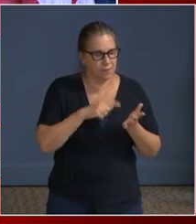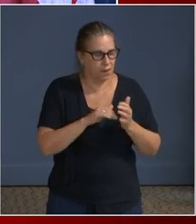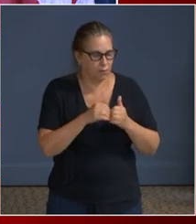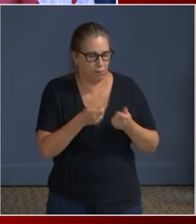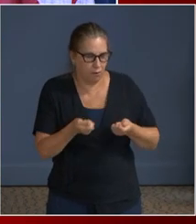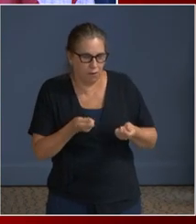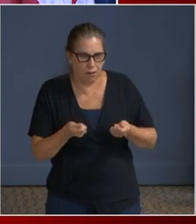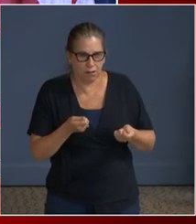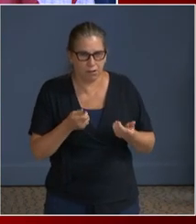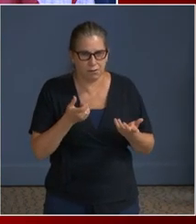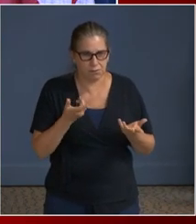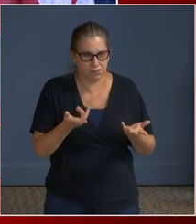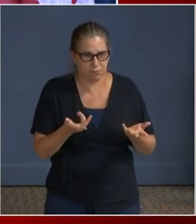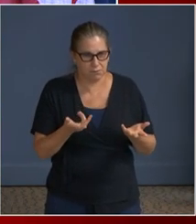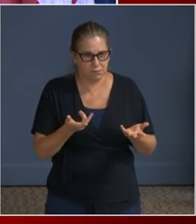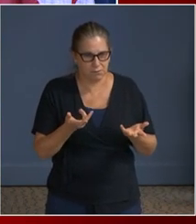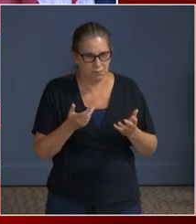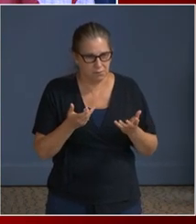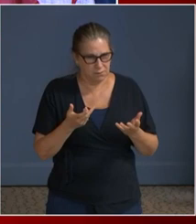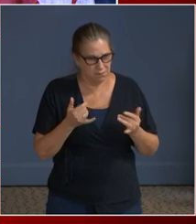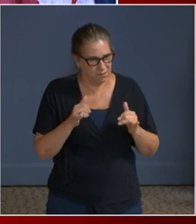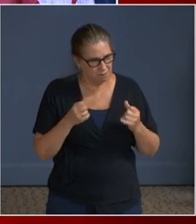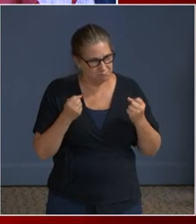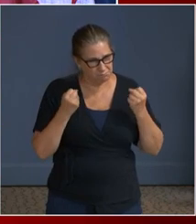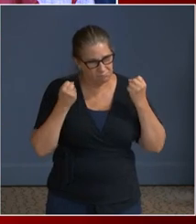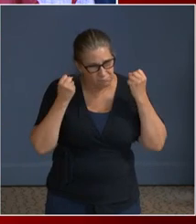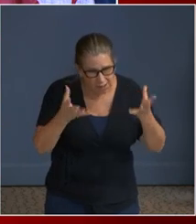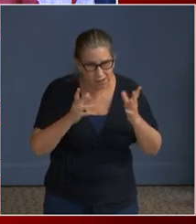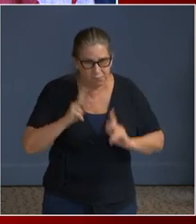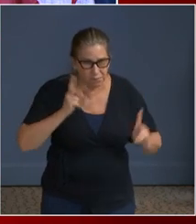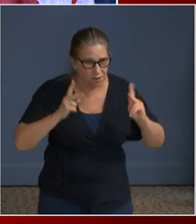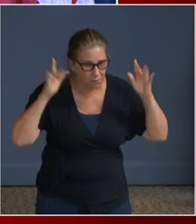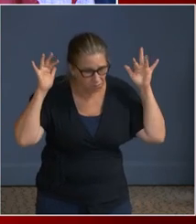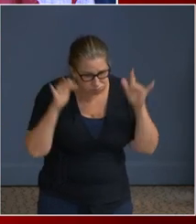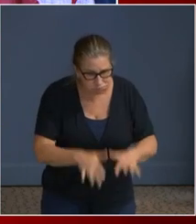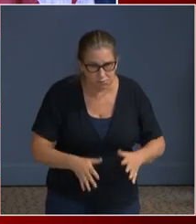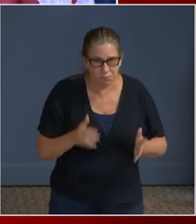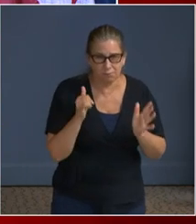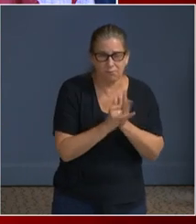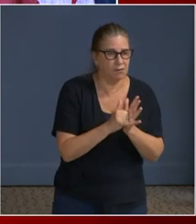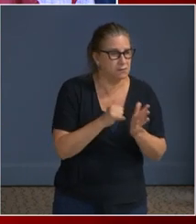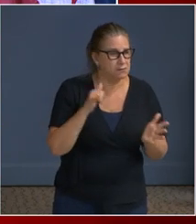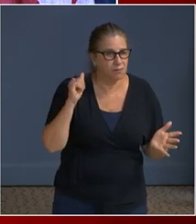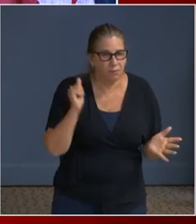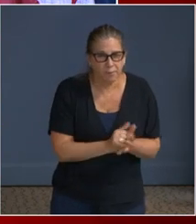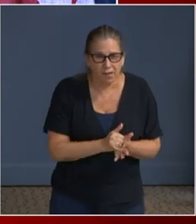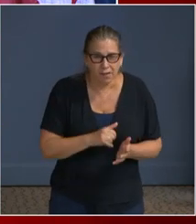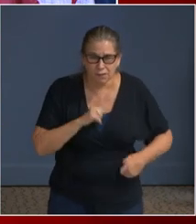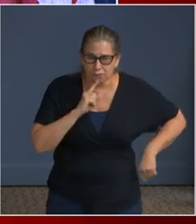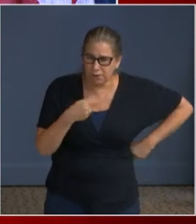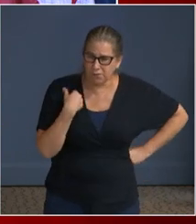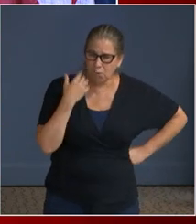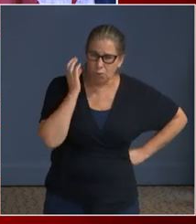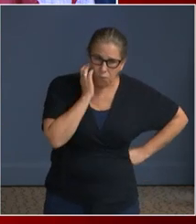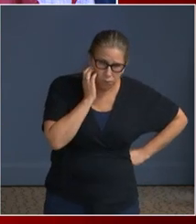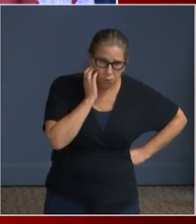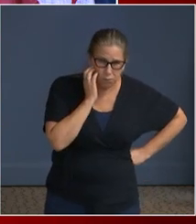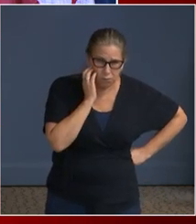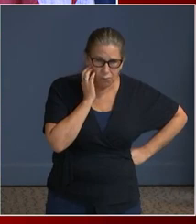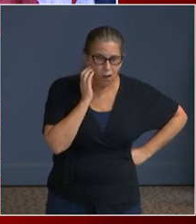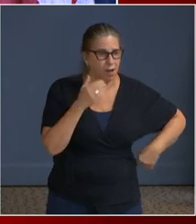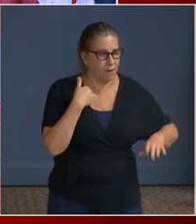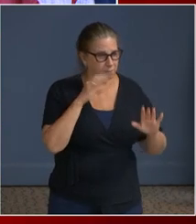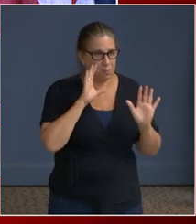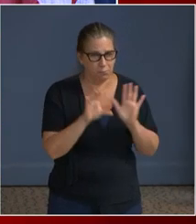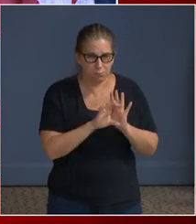way. I am convinced that there is images of the shooters in this case. I